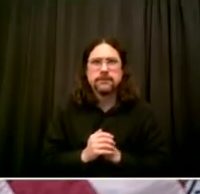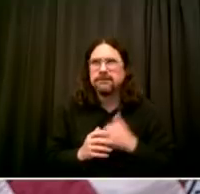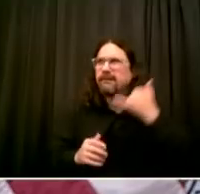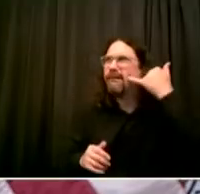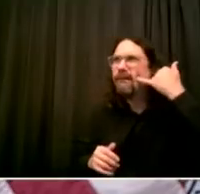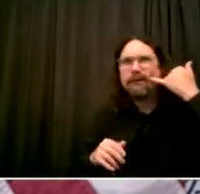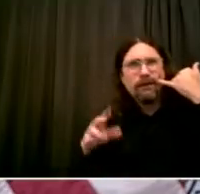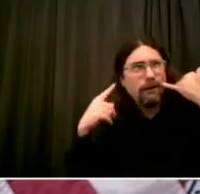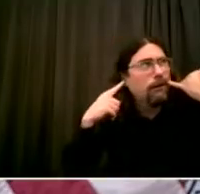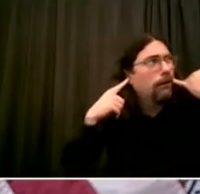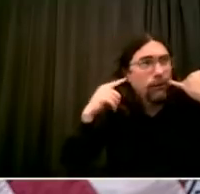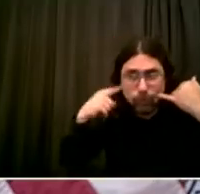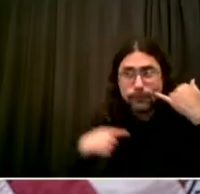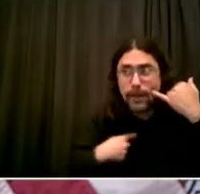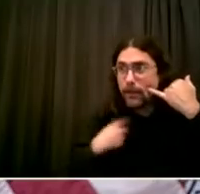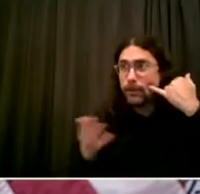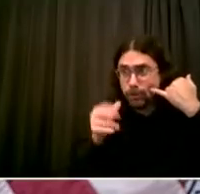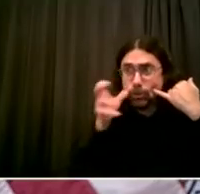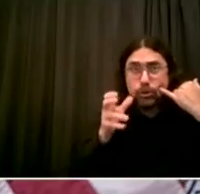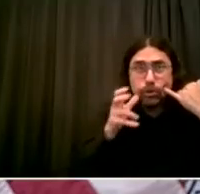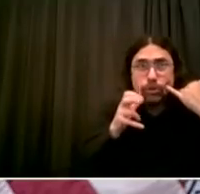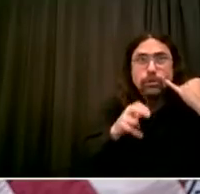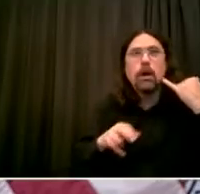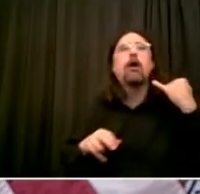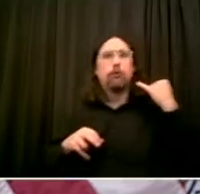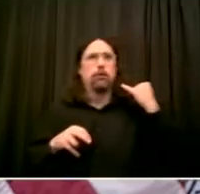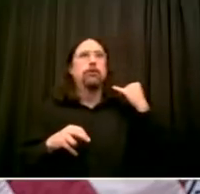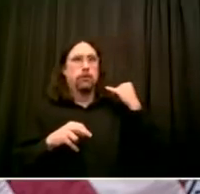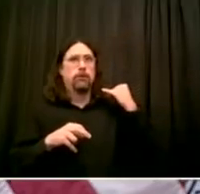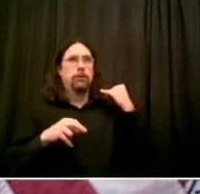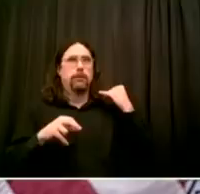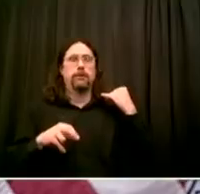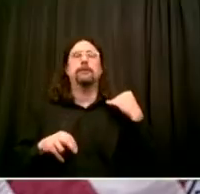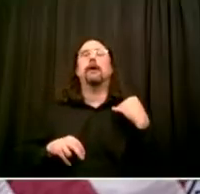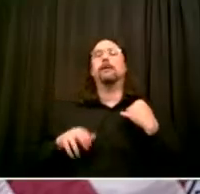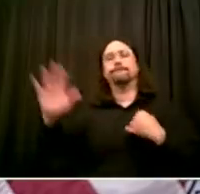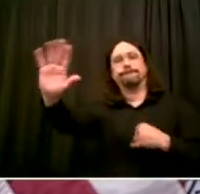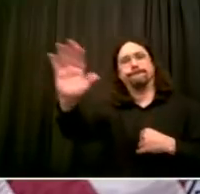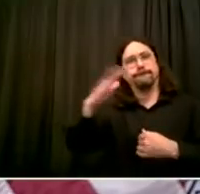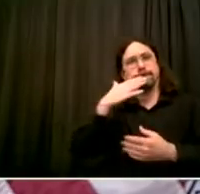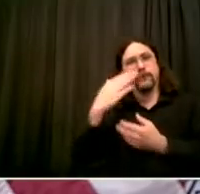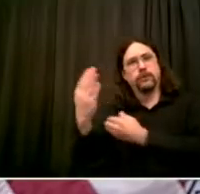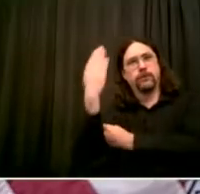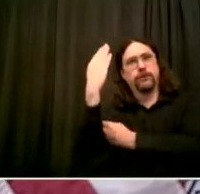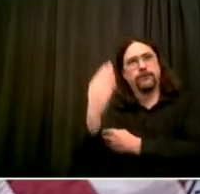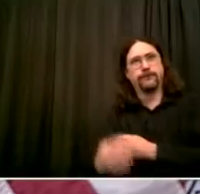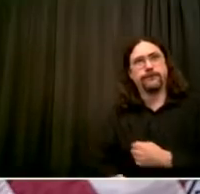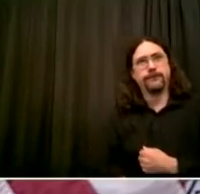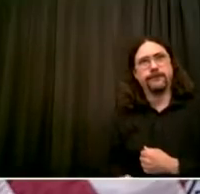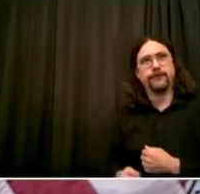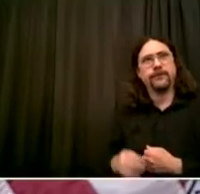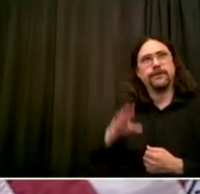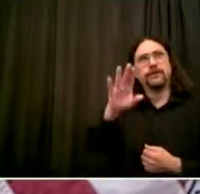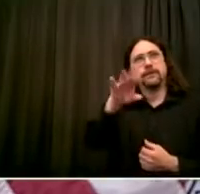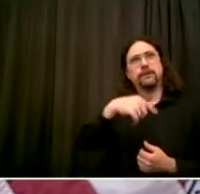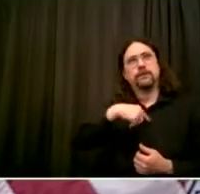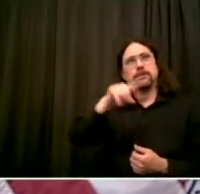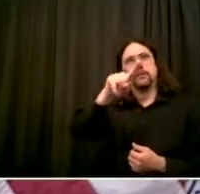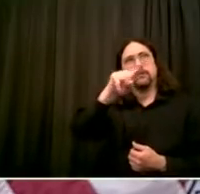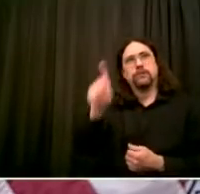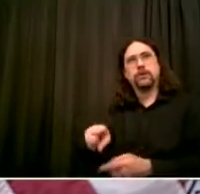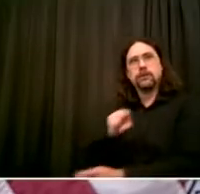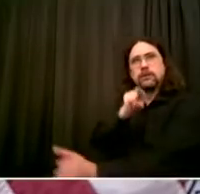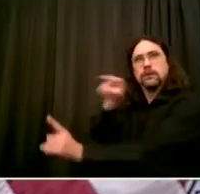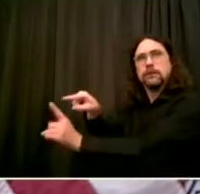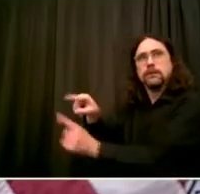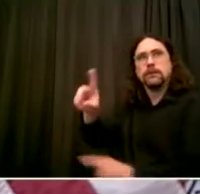I have a question for Dr. Katz on contact tracing. You mentioned previously that the contact tracing program will use a DOH mandatory